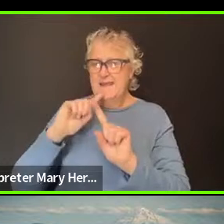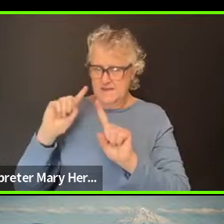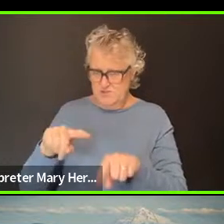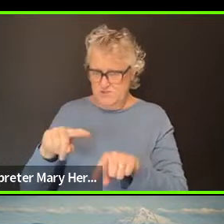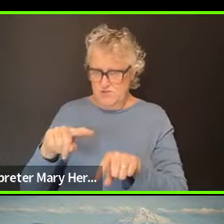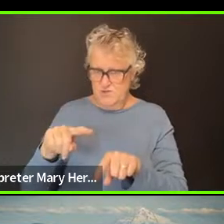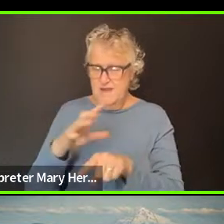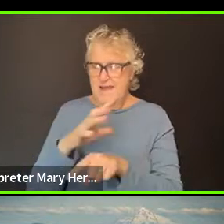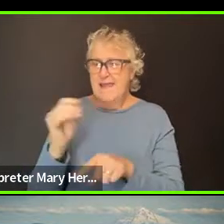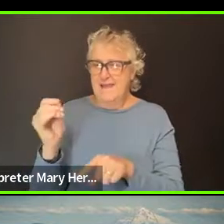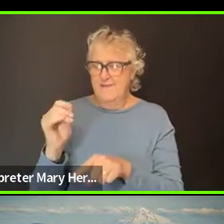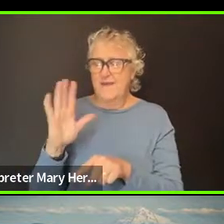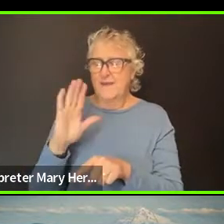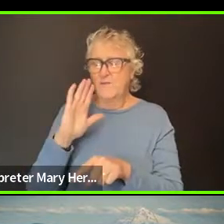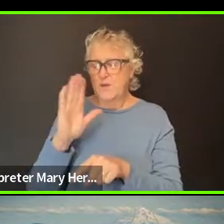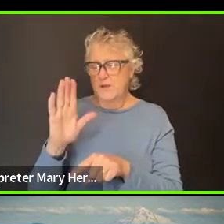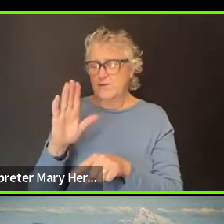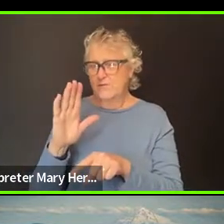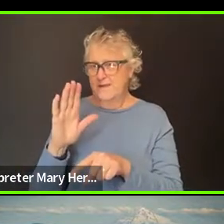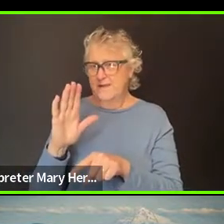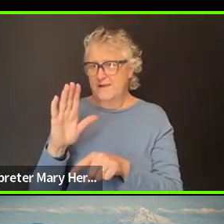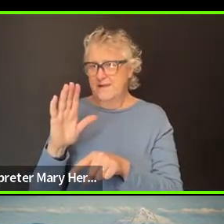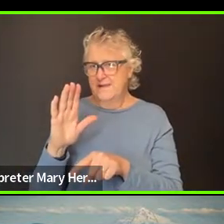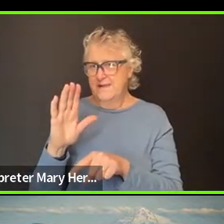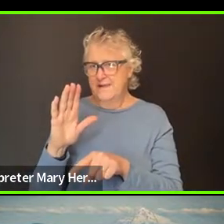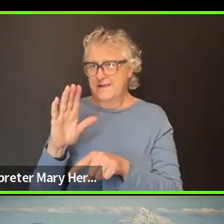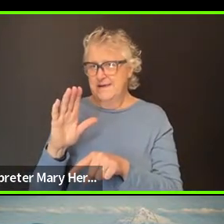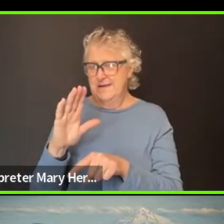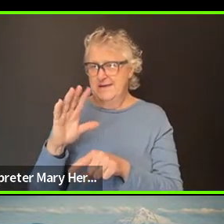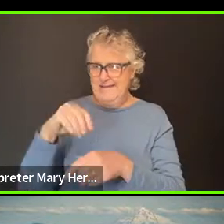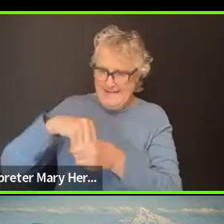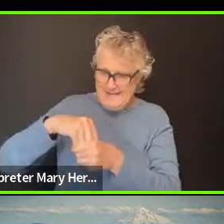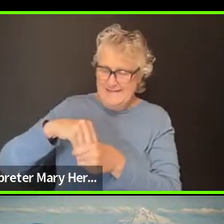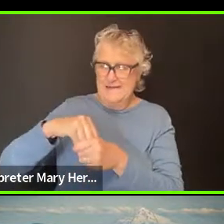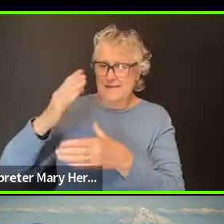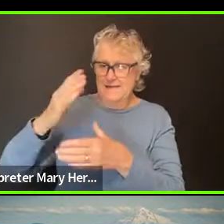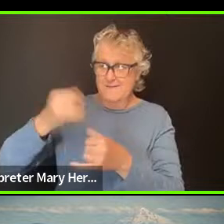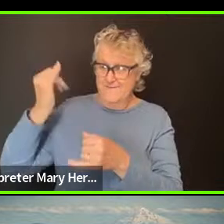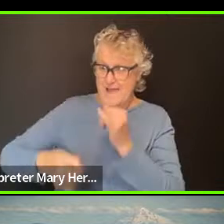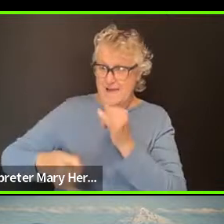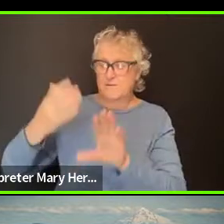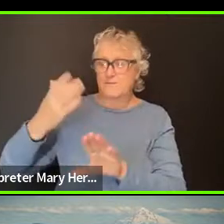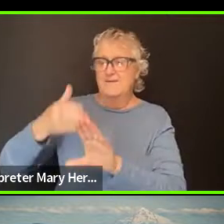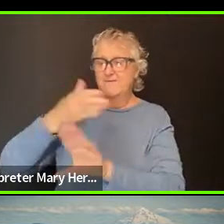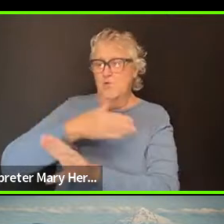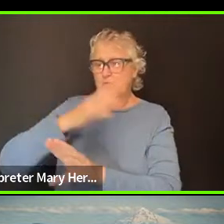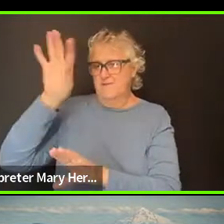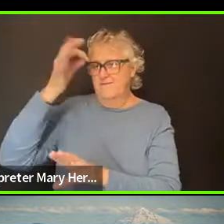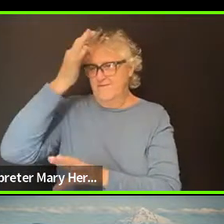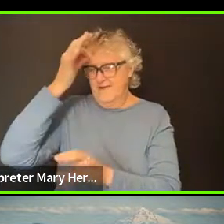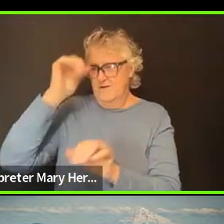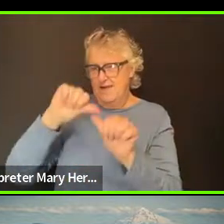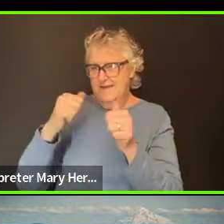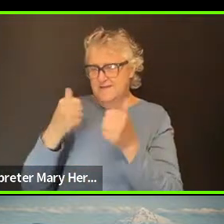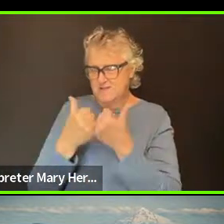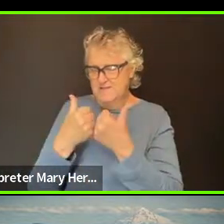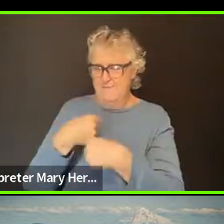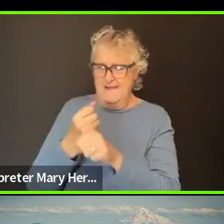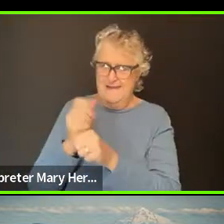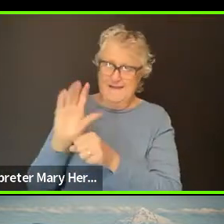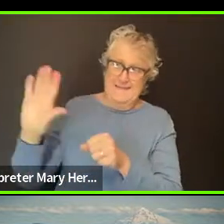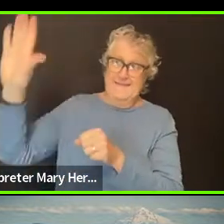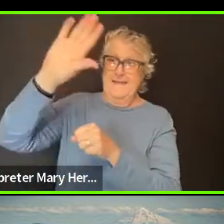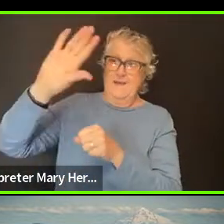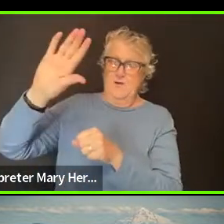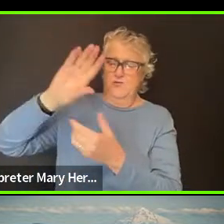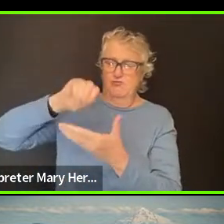be set forth in the final before the federal agencies make their record of decision.